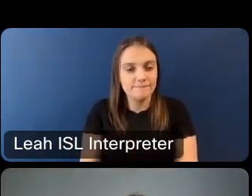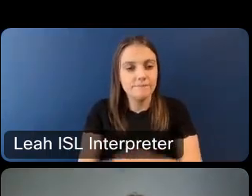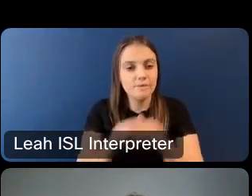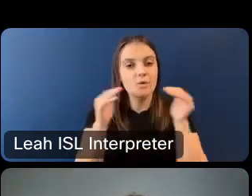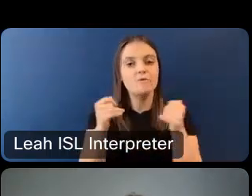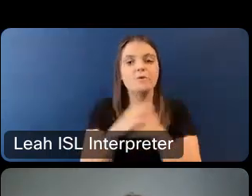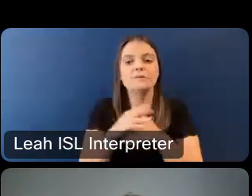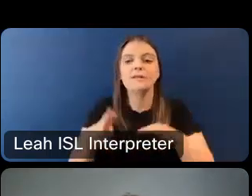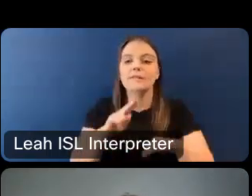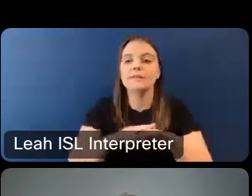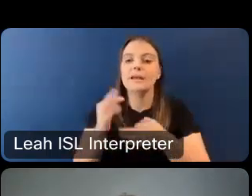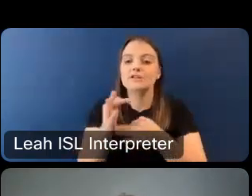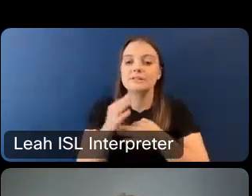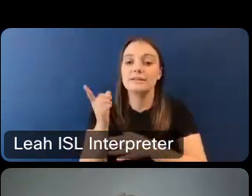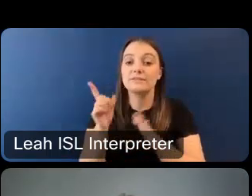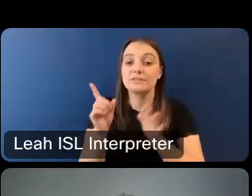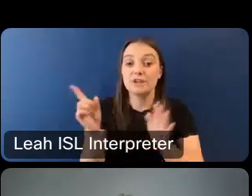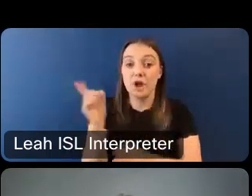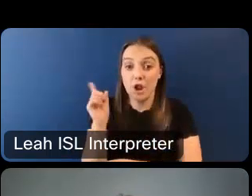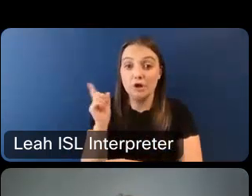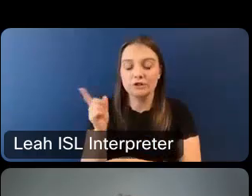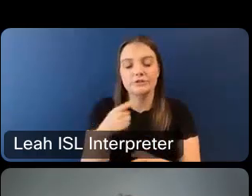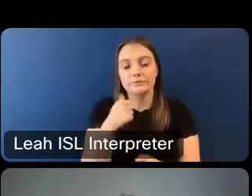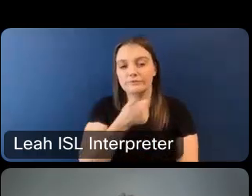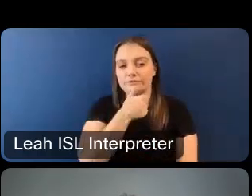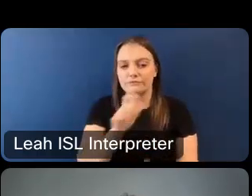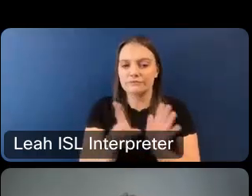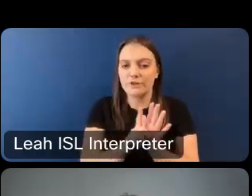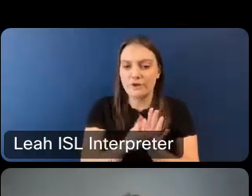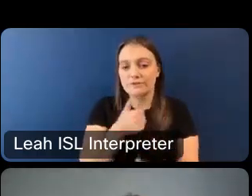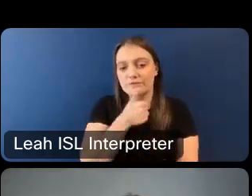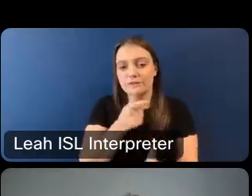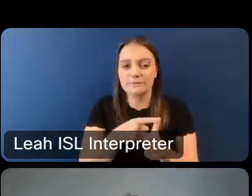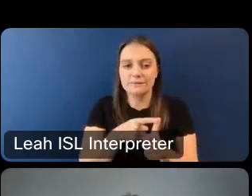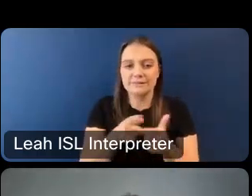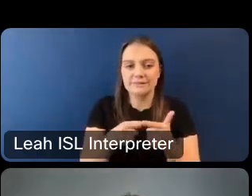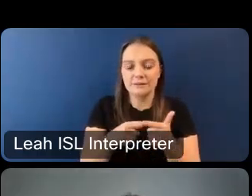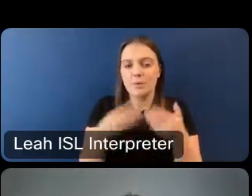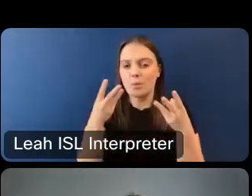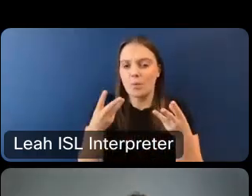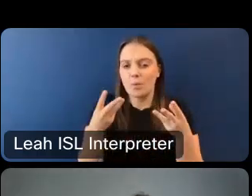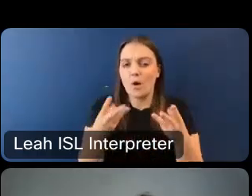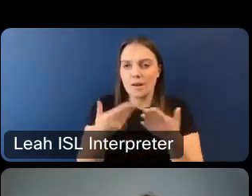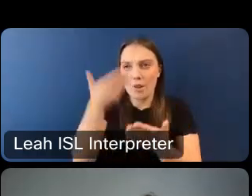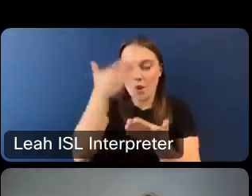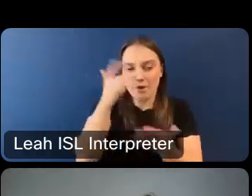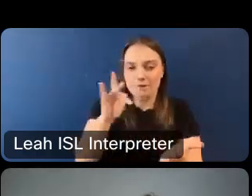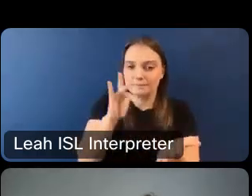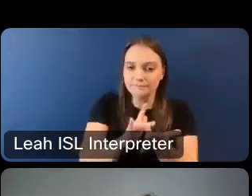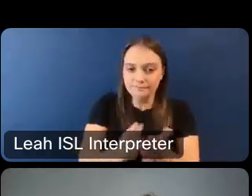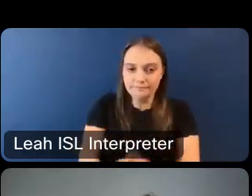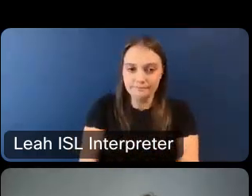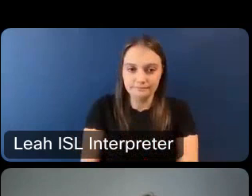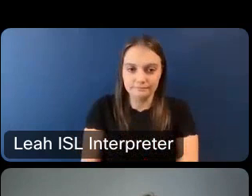safety alerts initially, it was really one piece of the puzzle in terms of how we want to get learning to the front line. Our journey